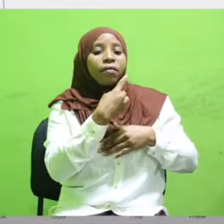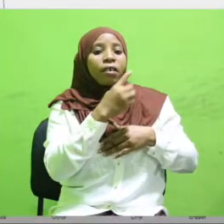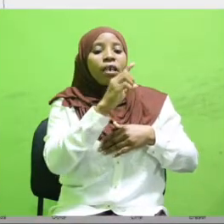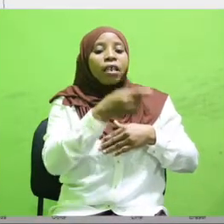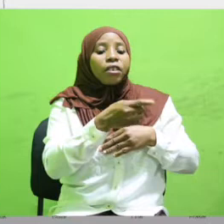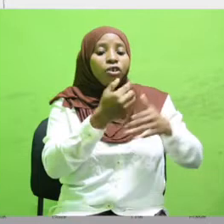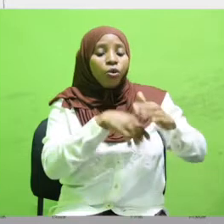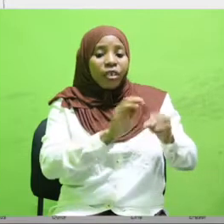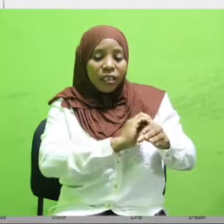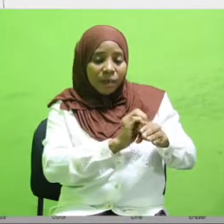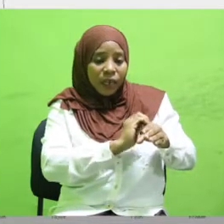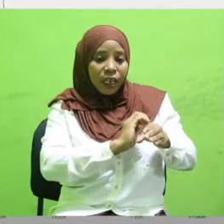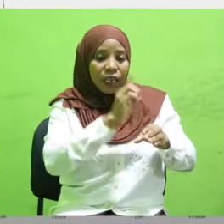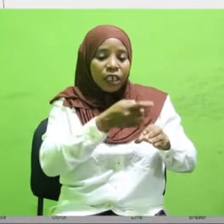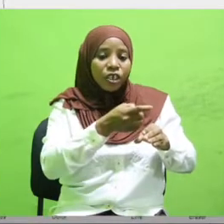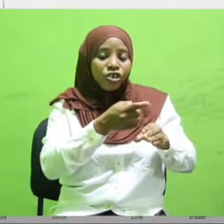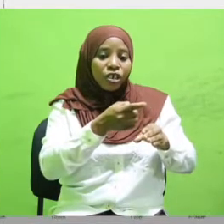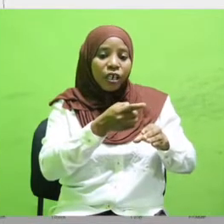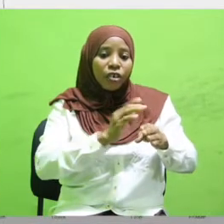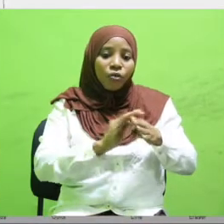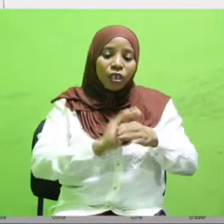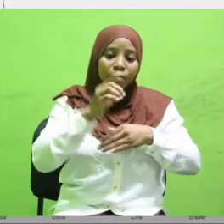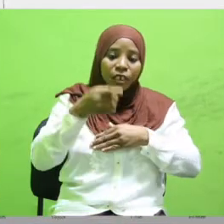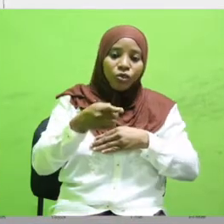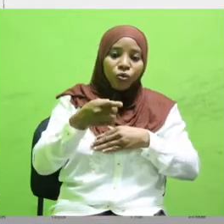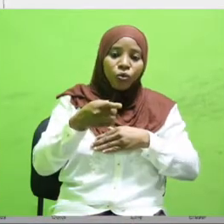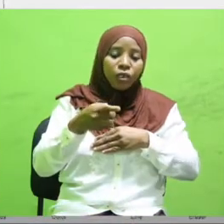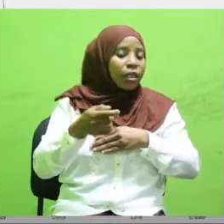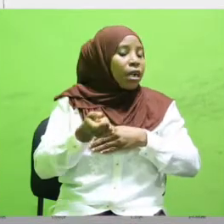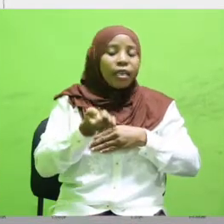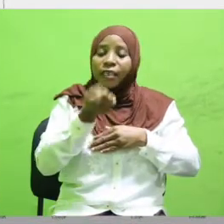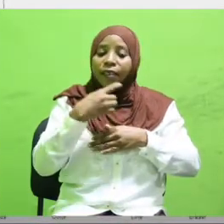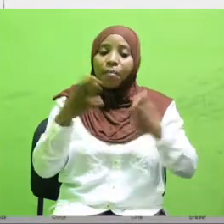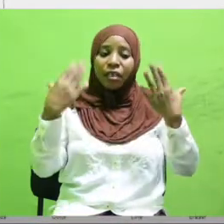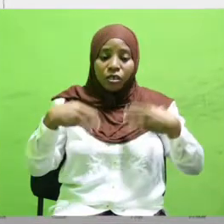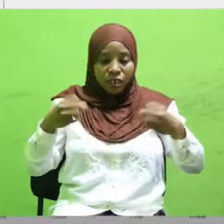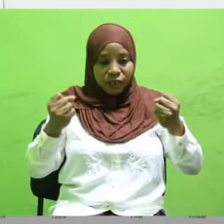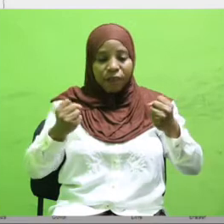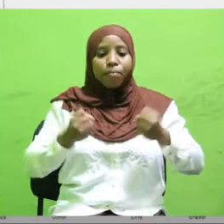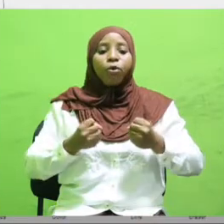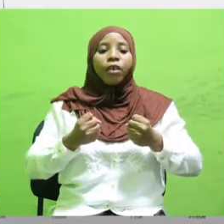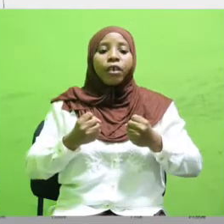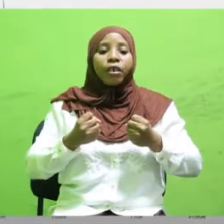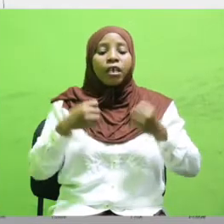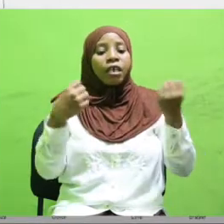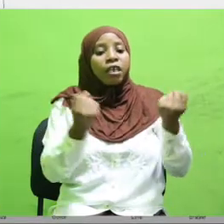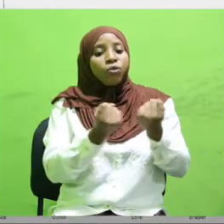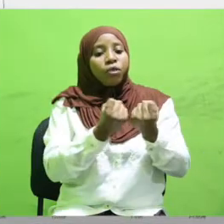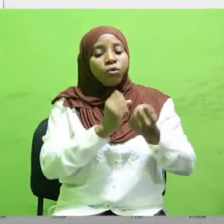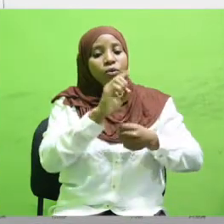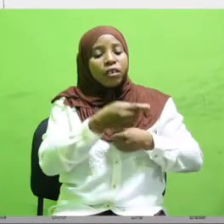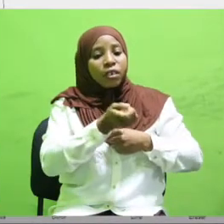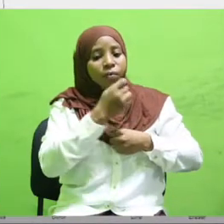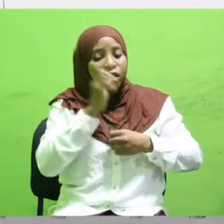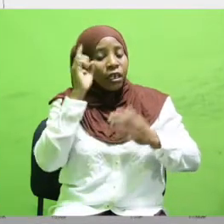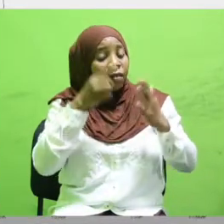fungus which can be used as medicine, which can be used as methods to treat or agents to treat diseases.